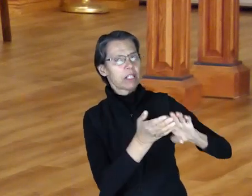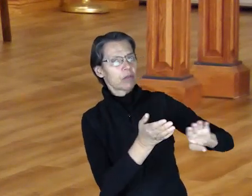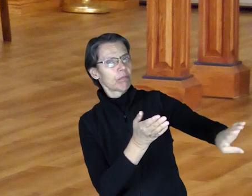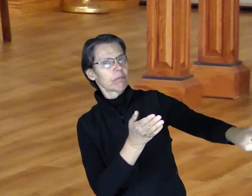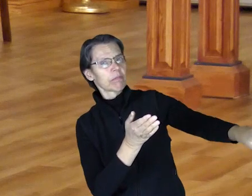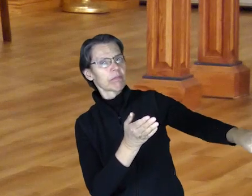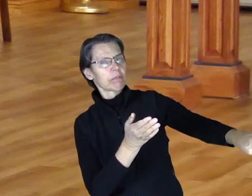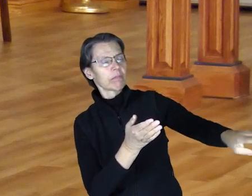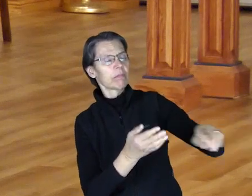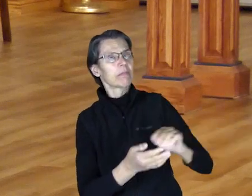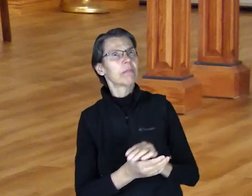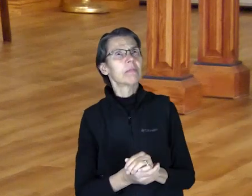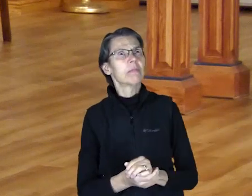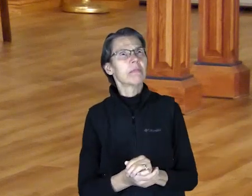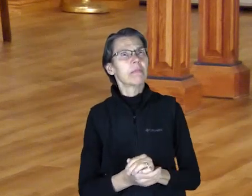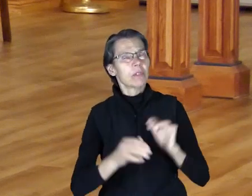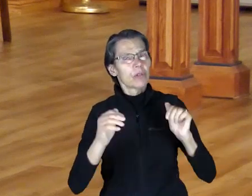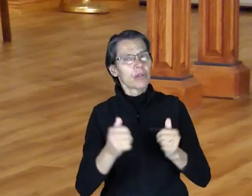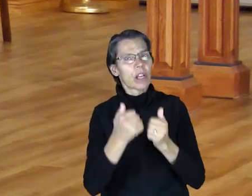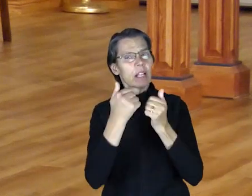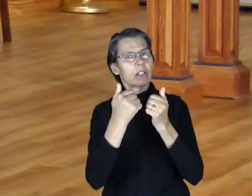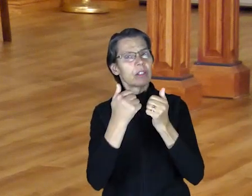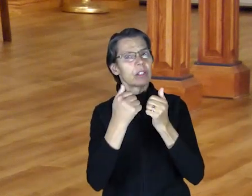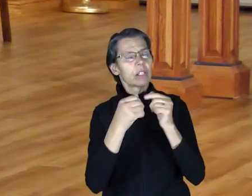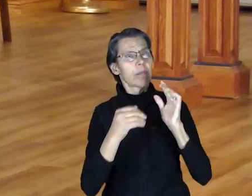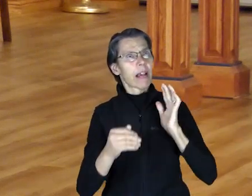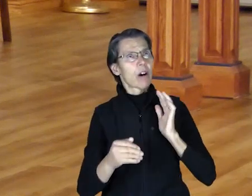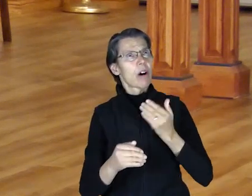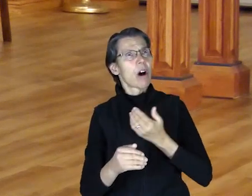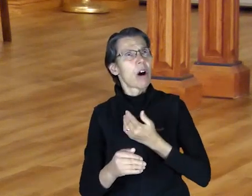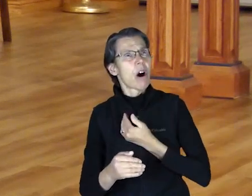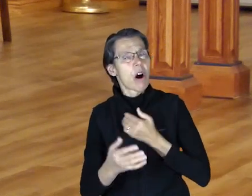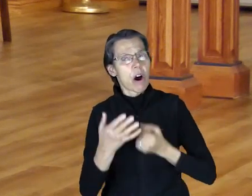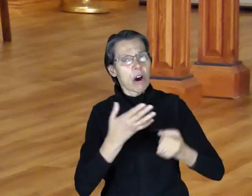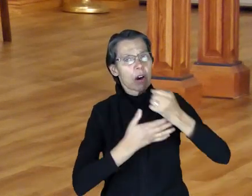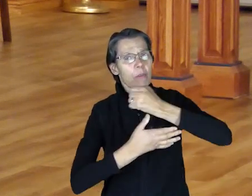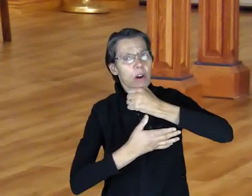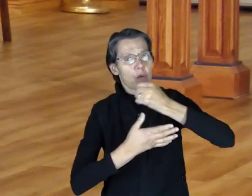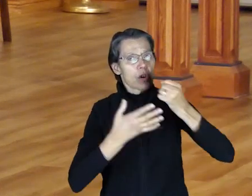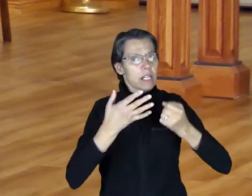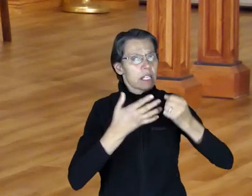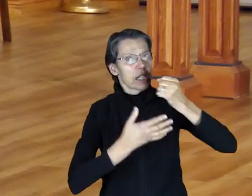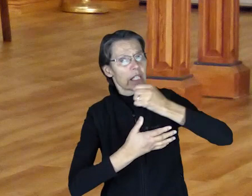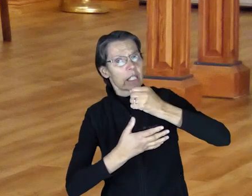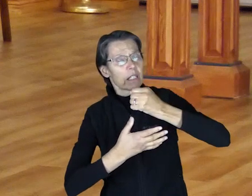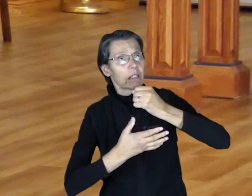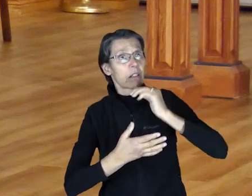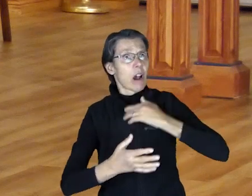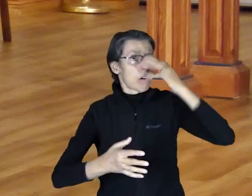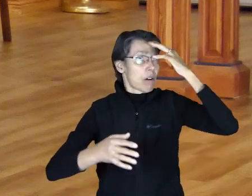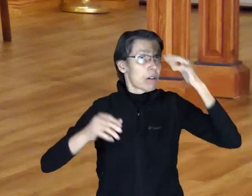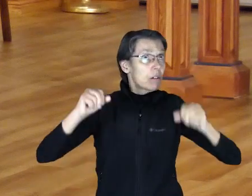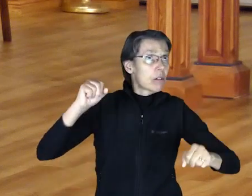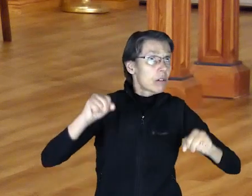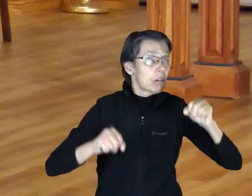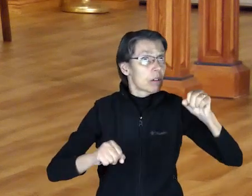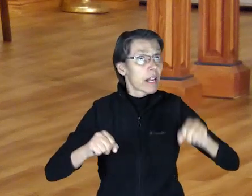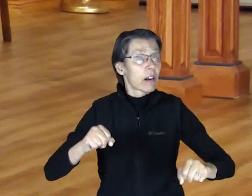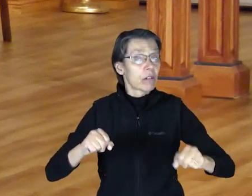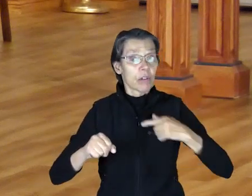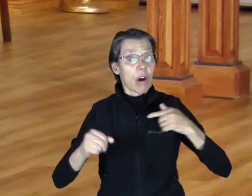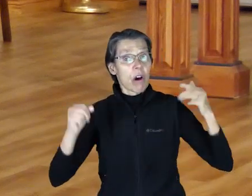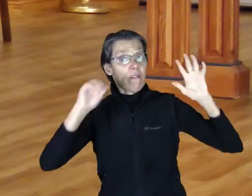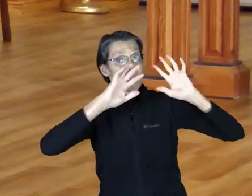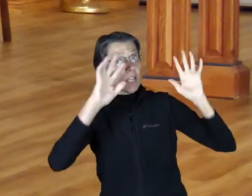Challenge us as you did your first disciples about our loves, our priorities, our doubts, our fears, about what keeps us